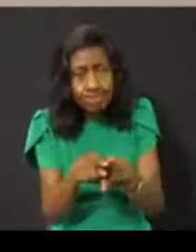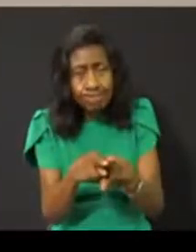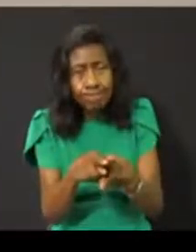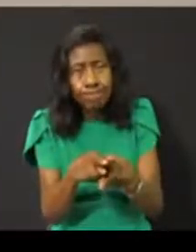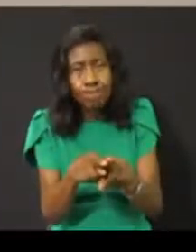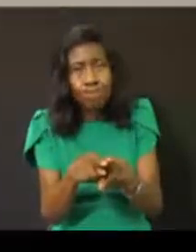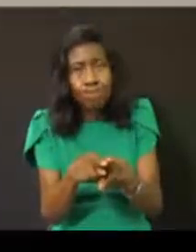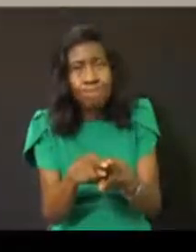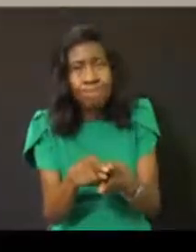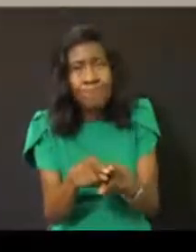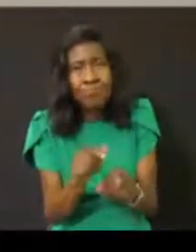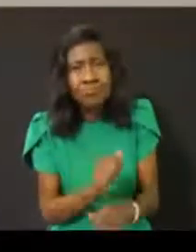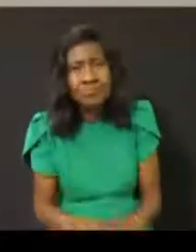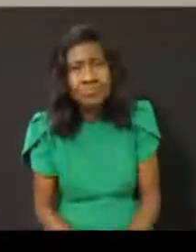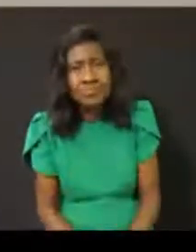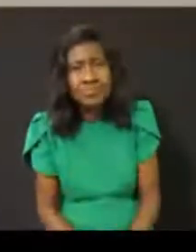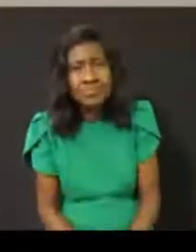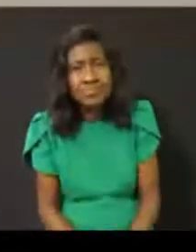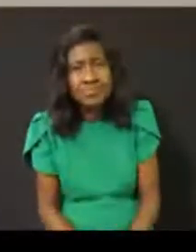Yep.